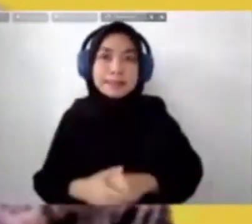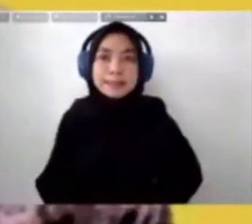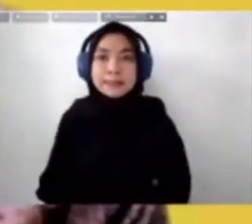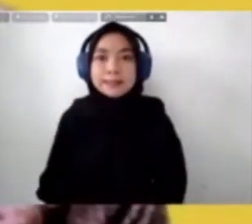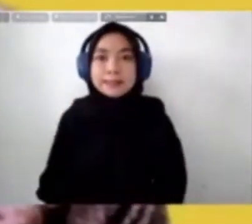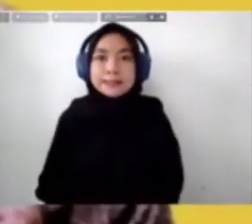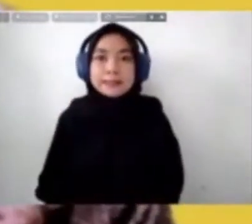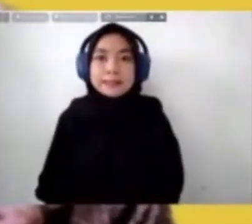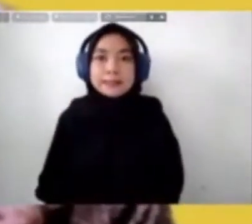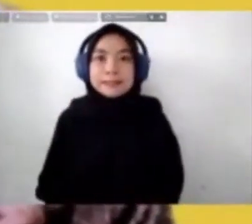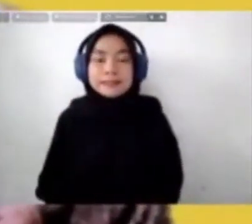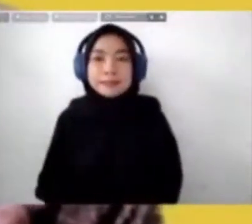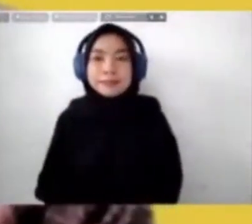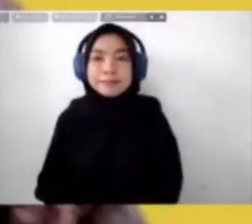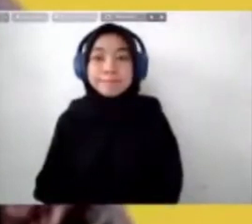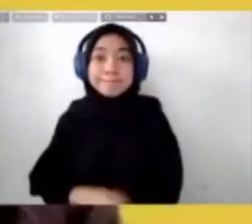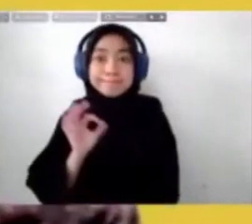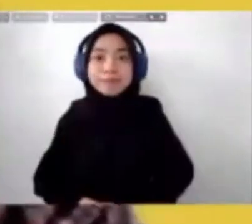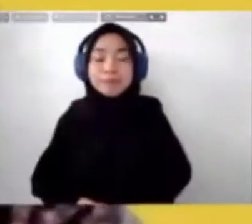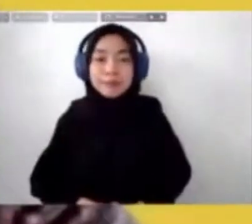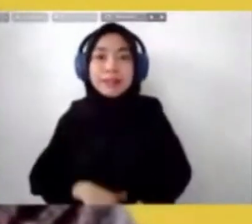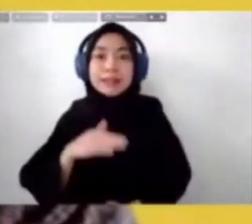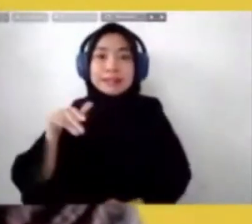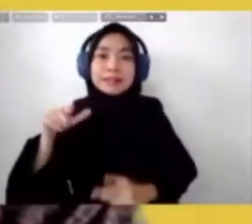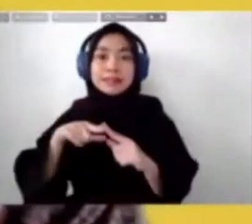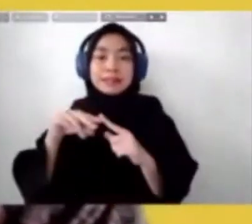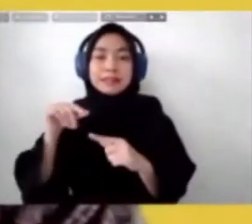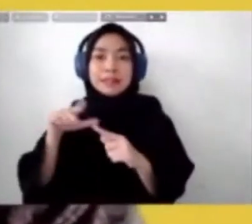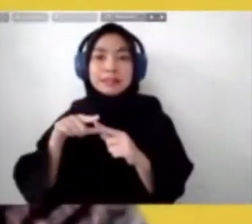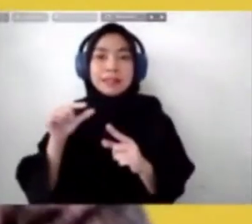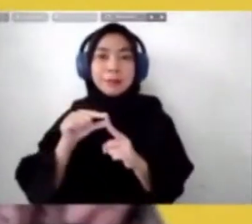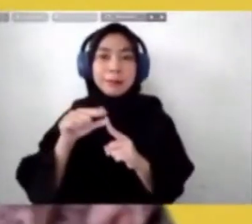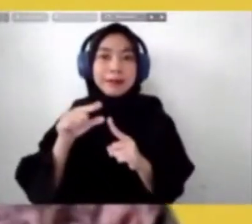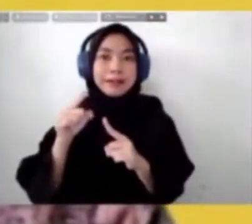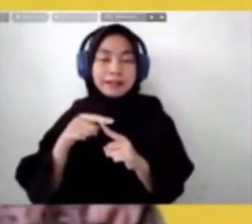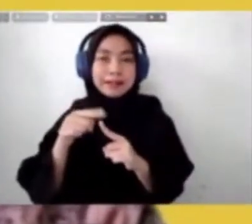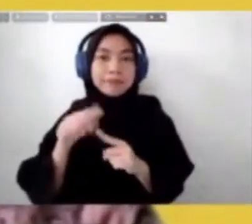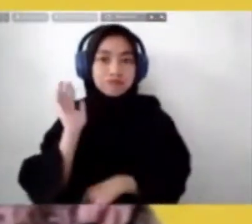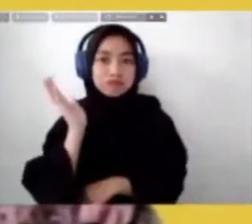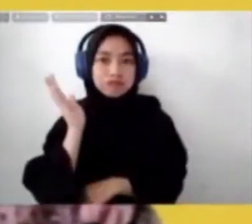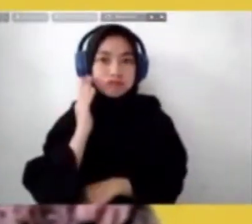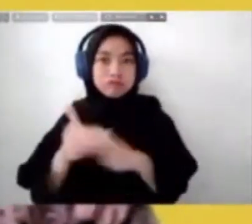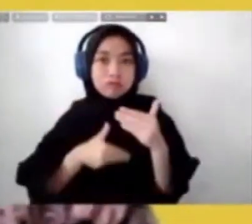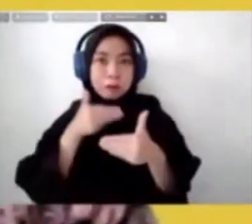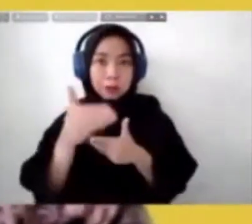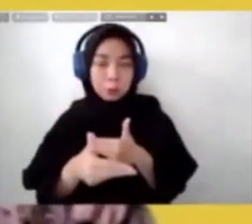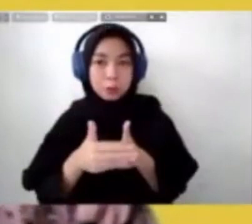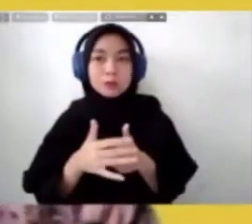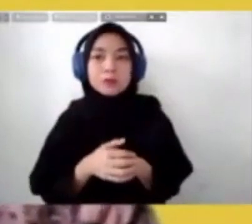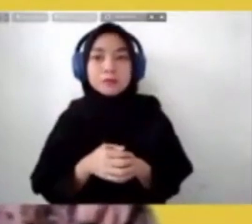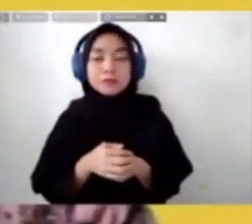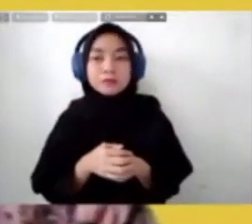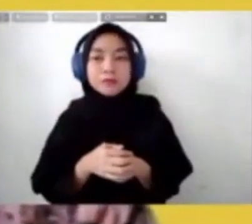Okay, while waiting for the presentation to conclude, I just try to